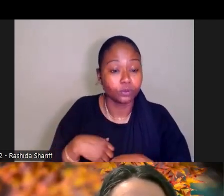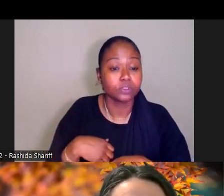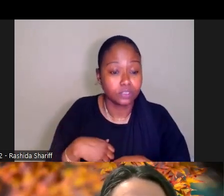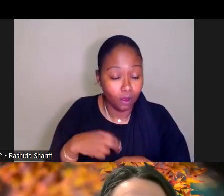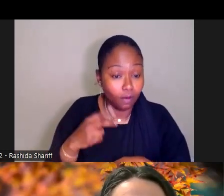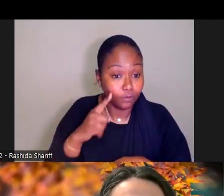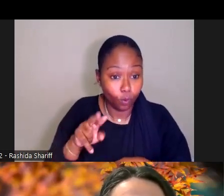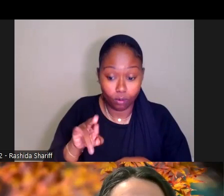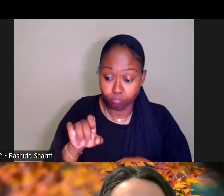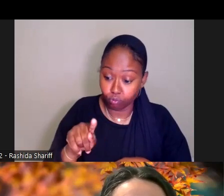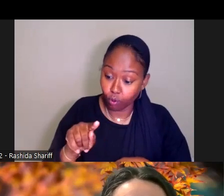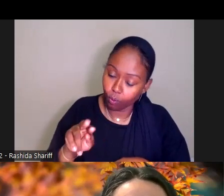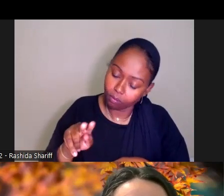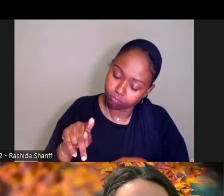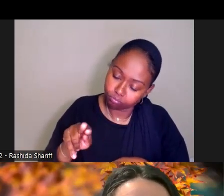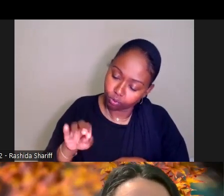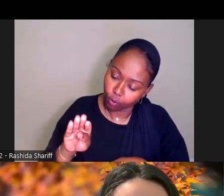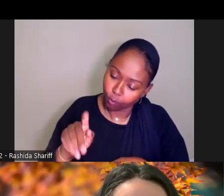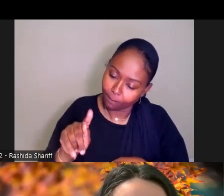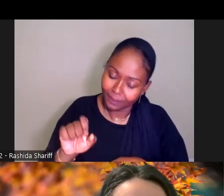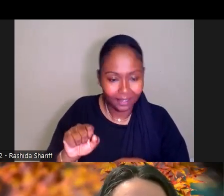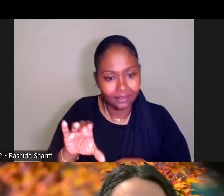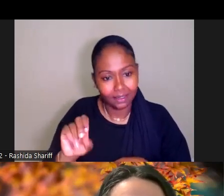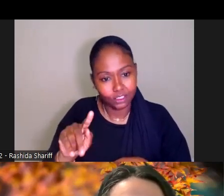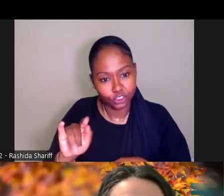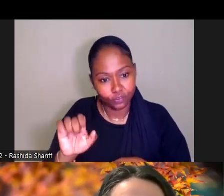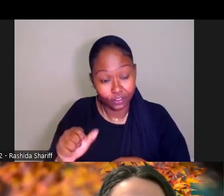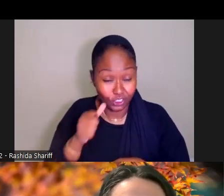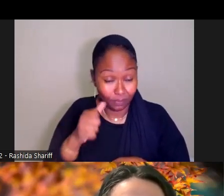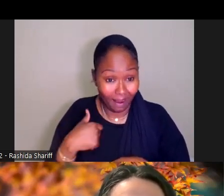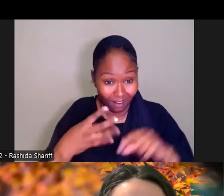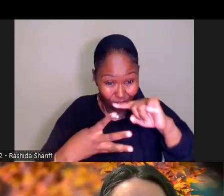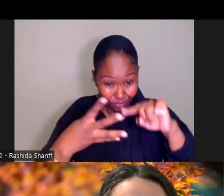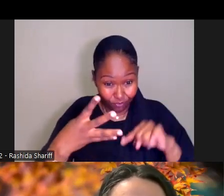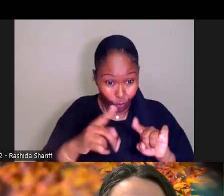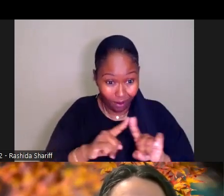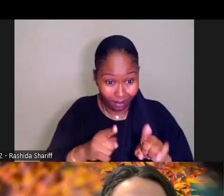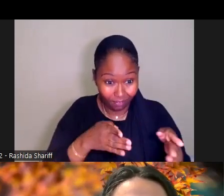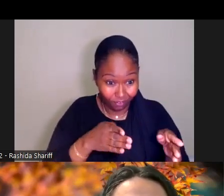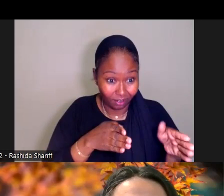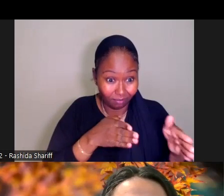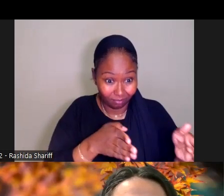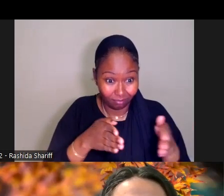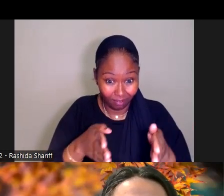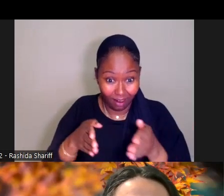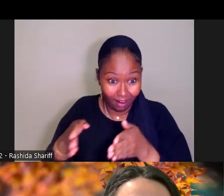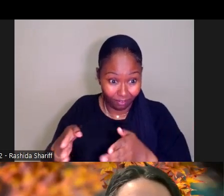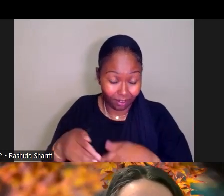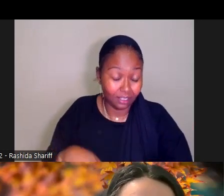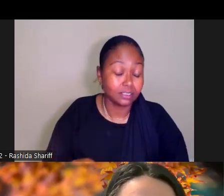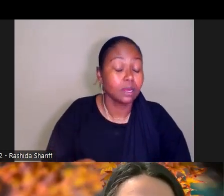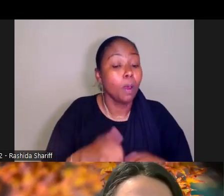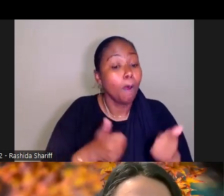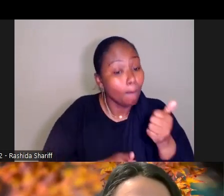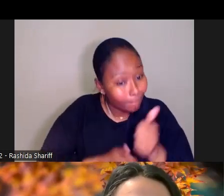conservatorship, I identified 4 different areas through the survey. So most